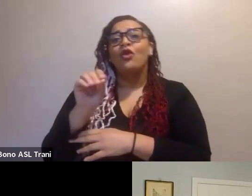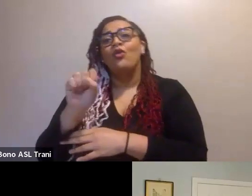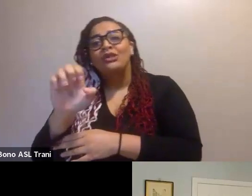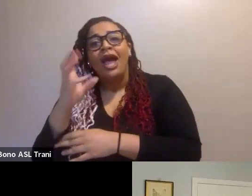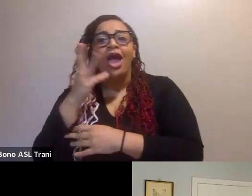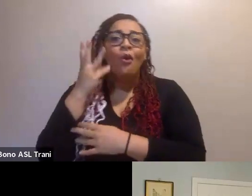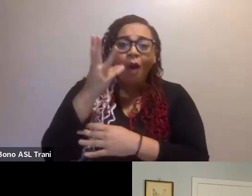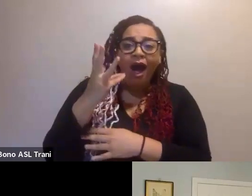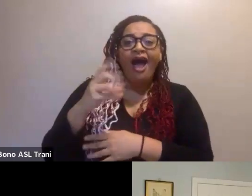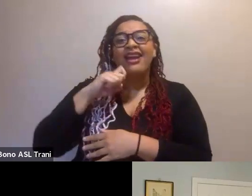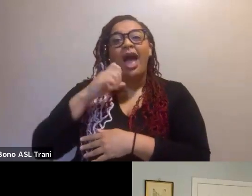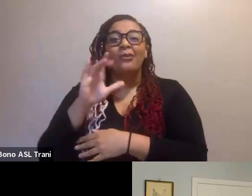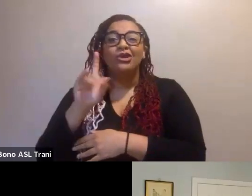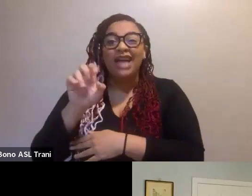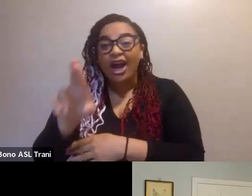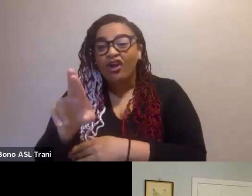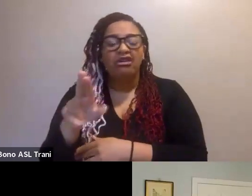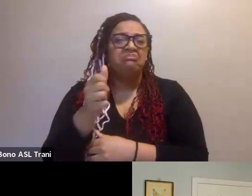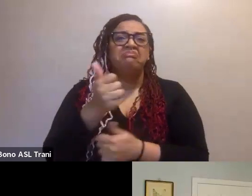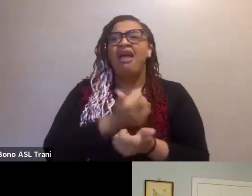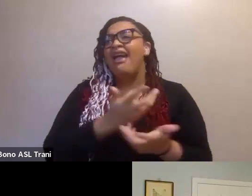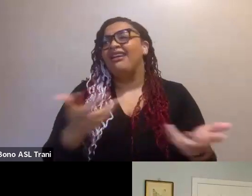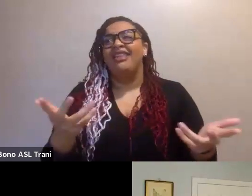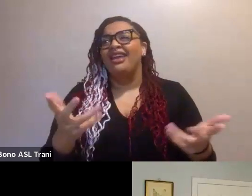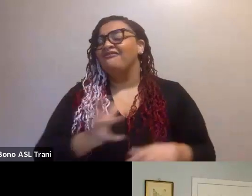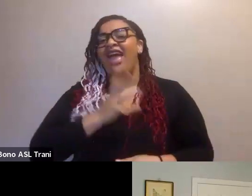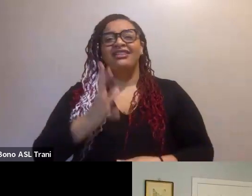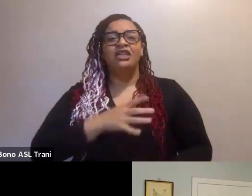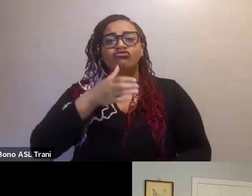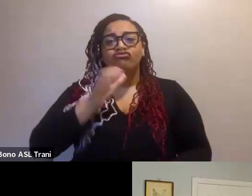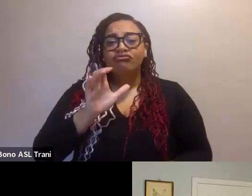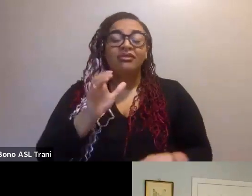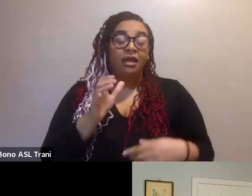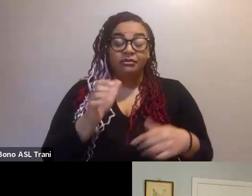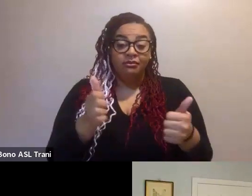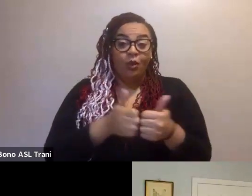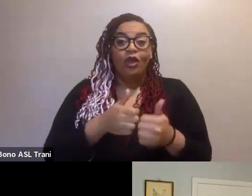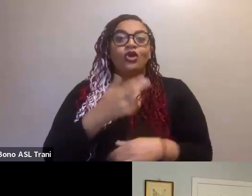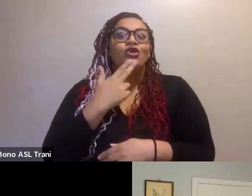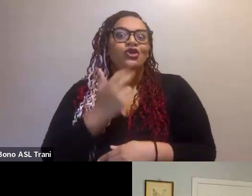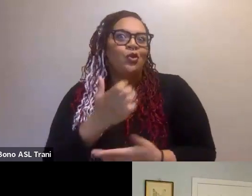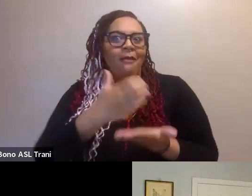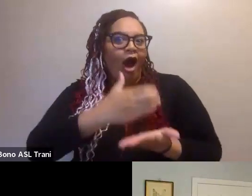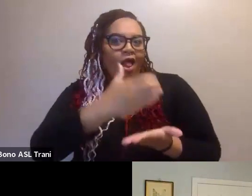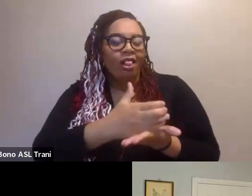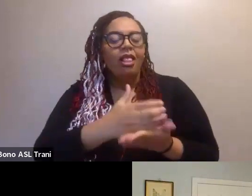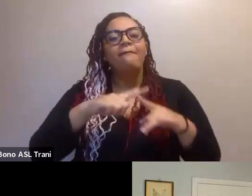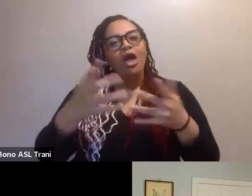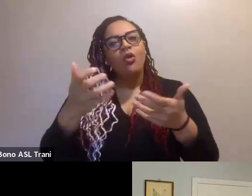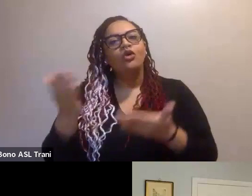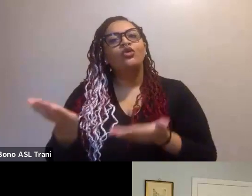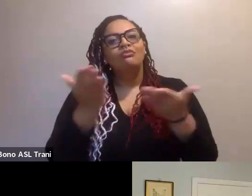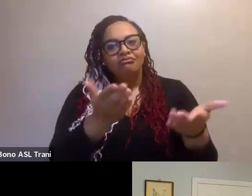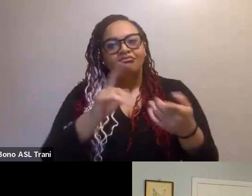apple cider, like, any type of little fancy beverage that comes in a really cute bottle, but you want to like bring it to somebody.